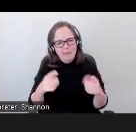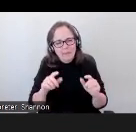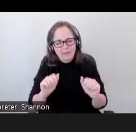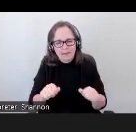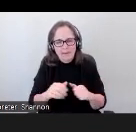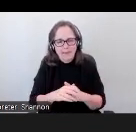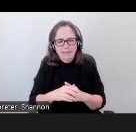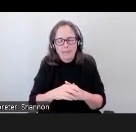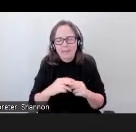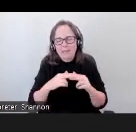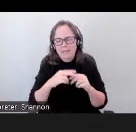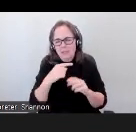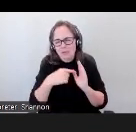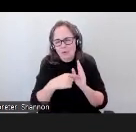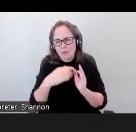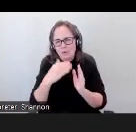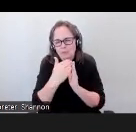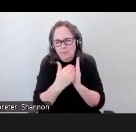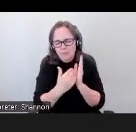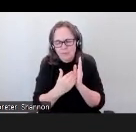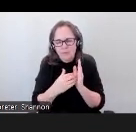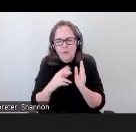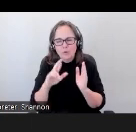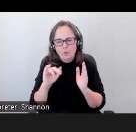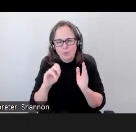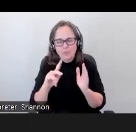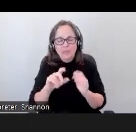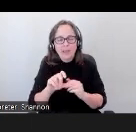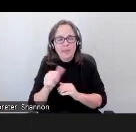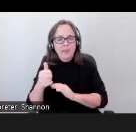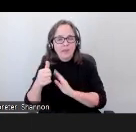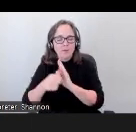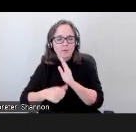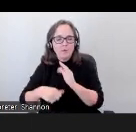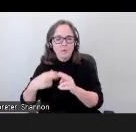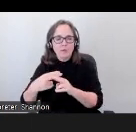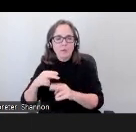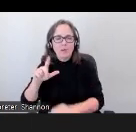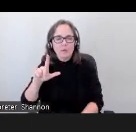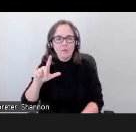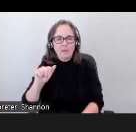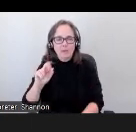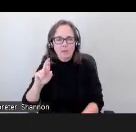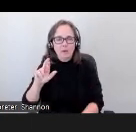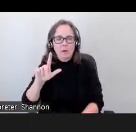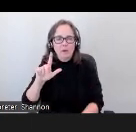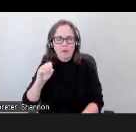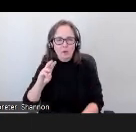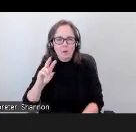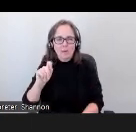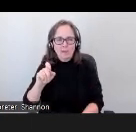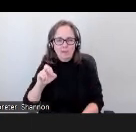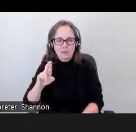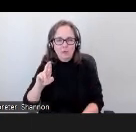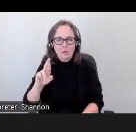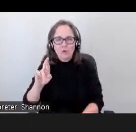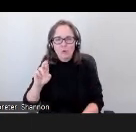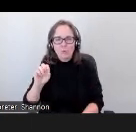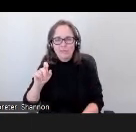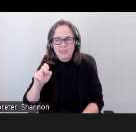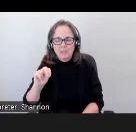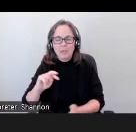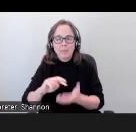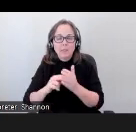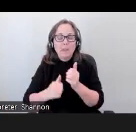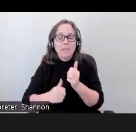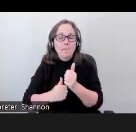in the slide. The other surgery is low anterior resection, where we remove most of